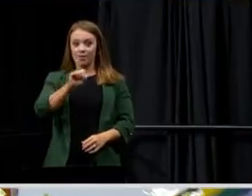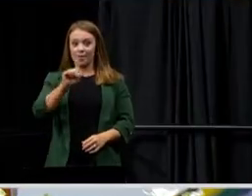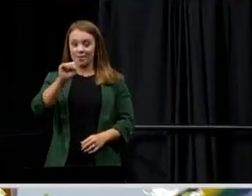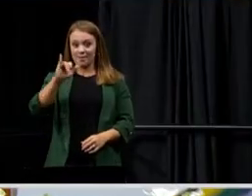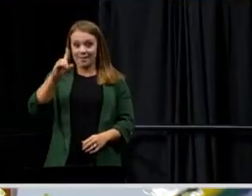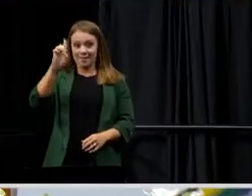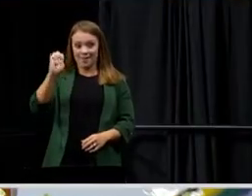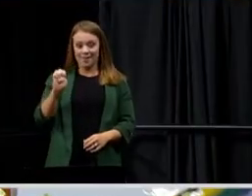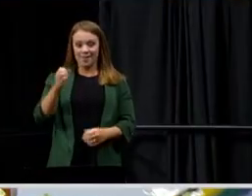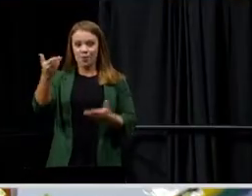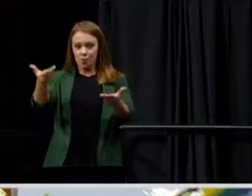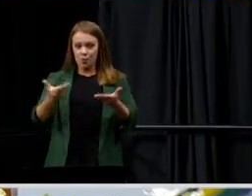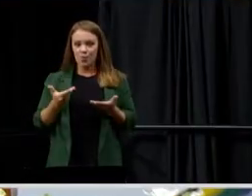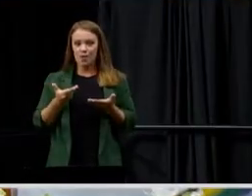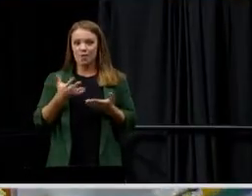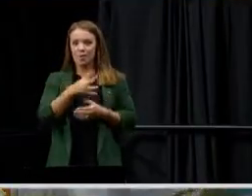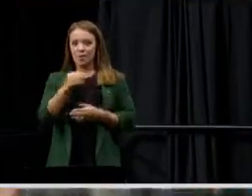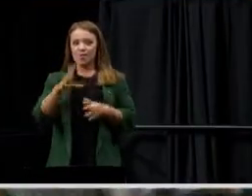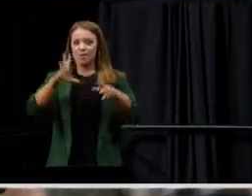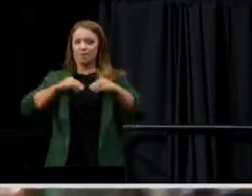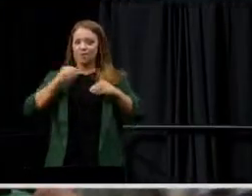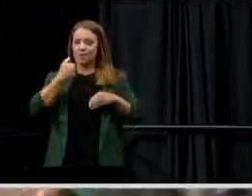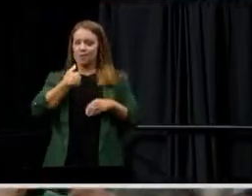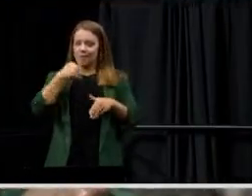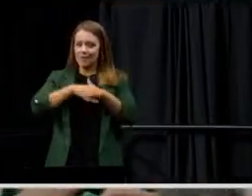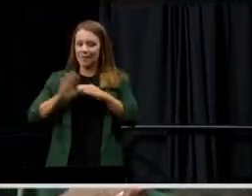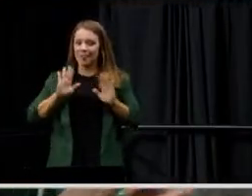me into the family.